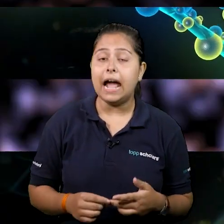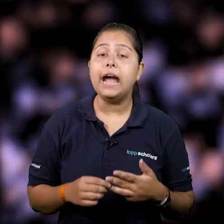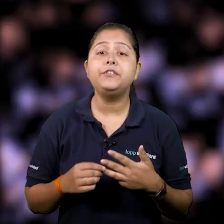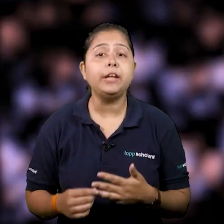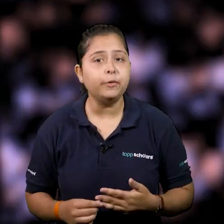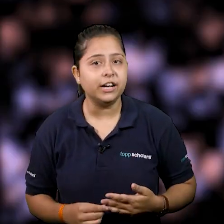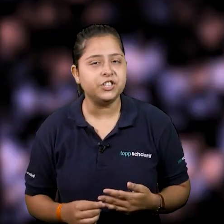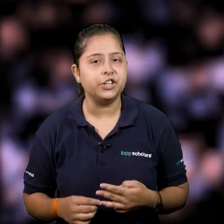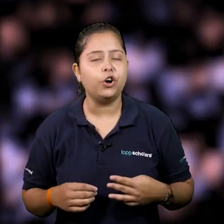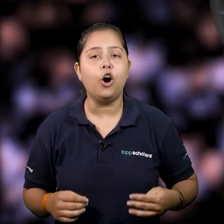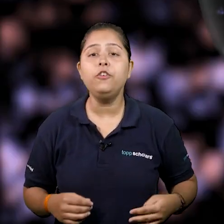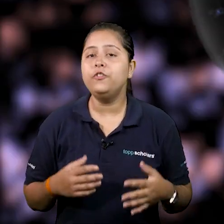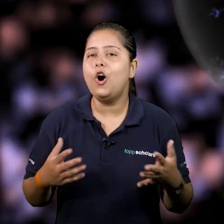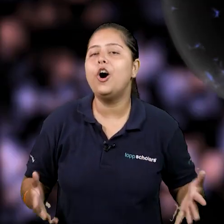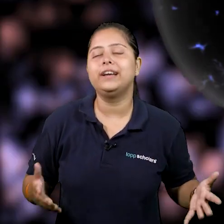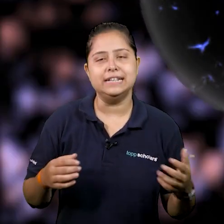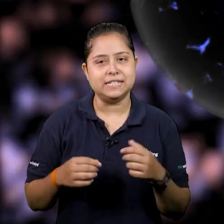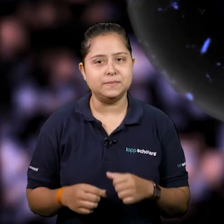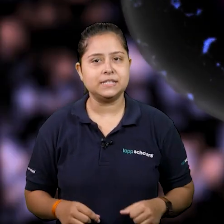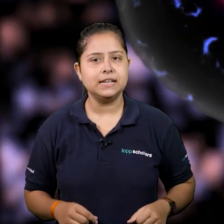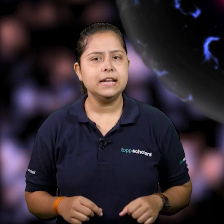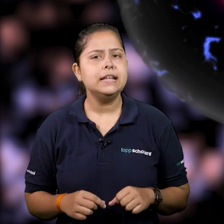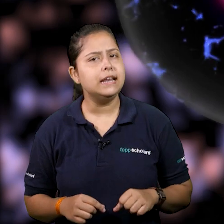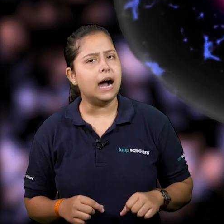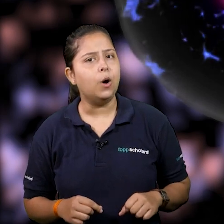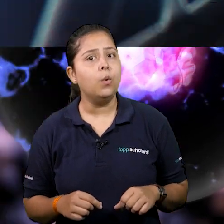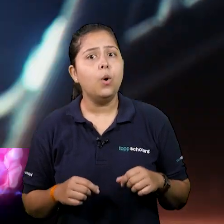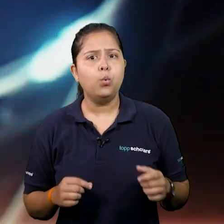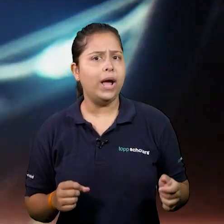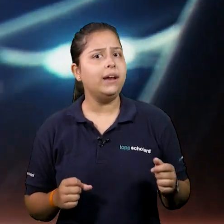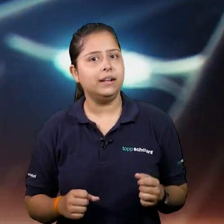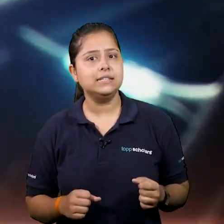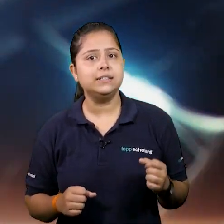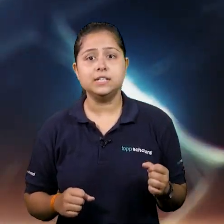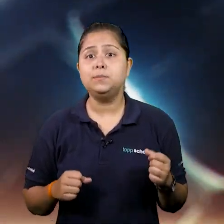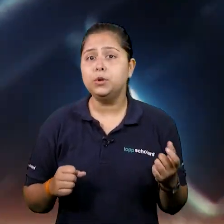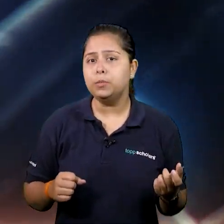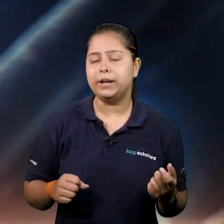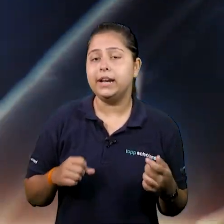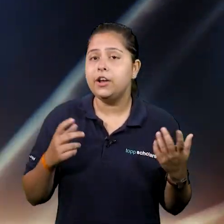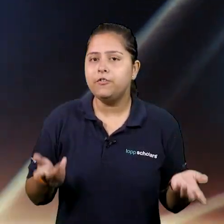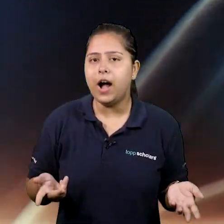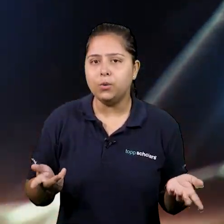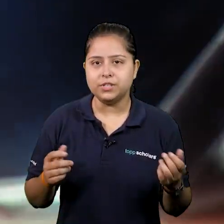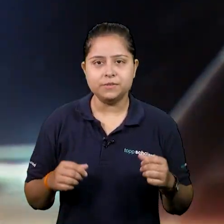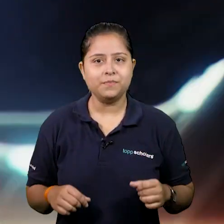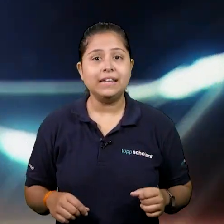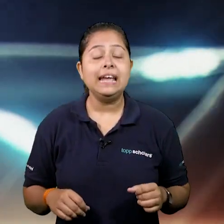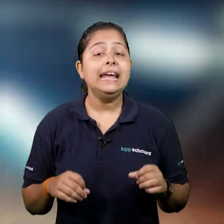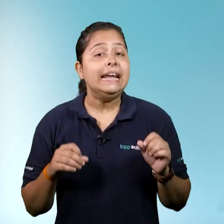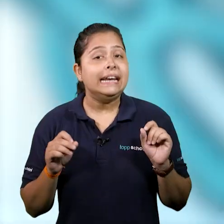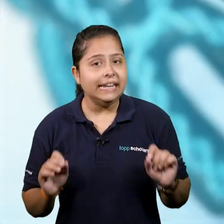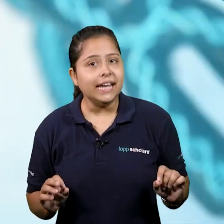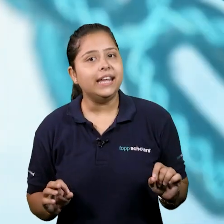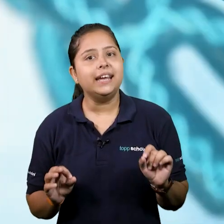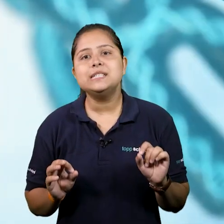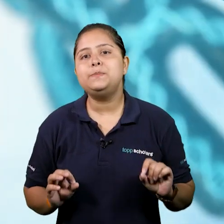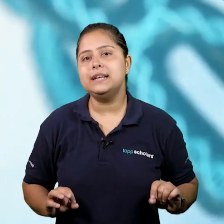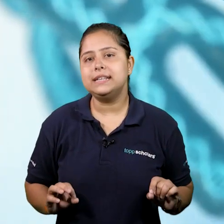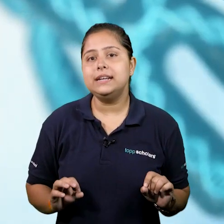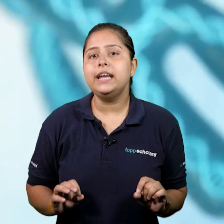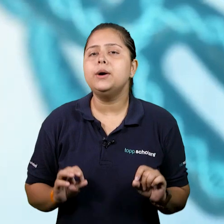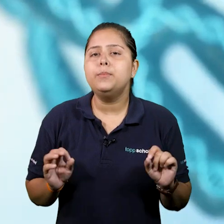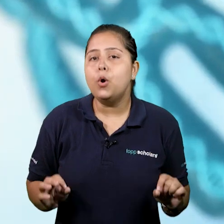development, and reproduction of organisms. Now, where is this blueprint found? DNA